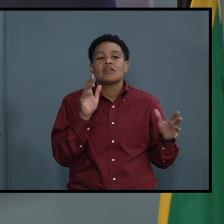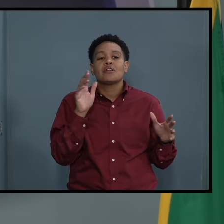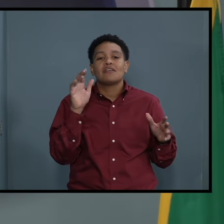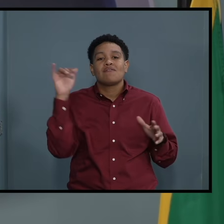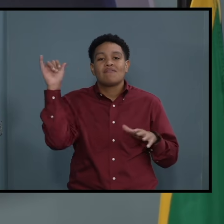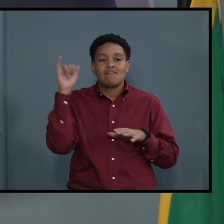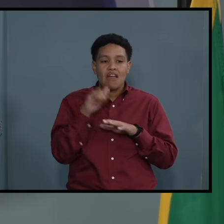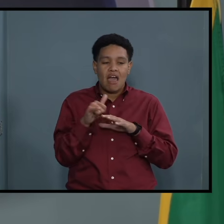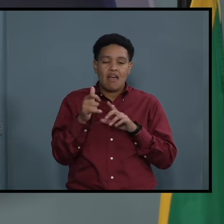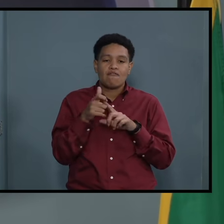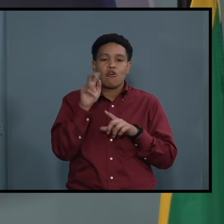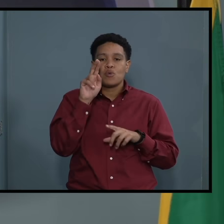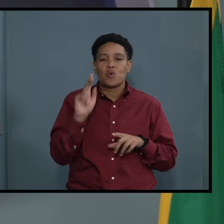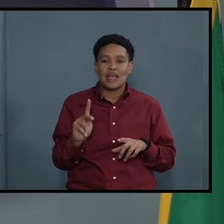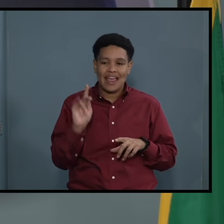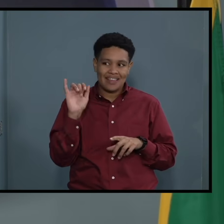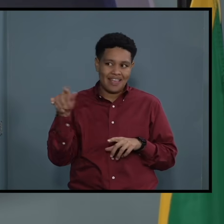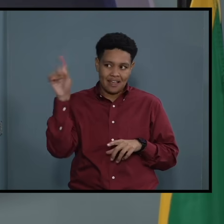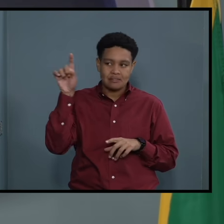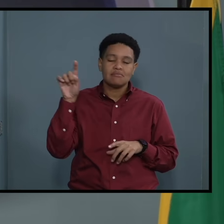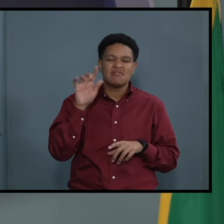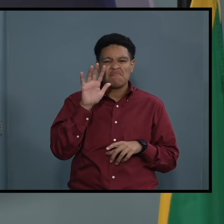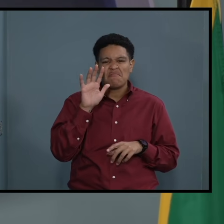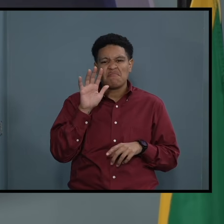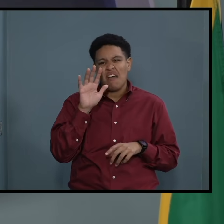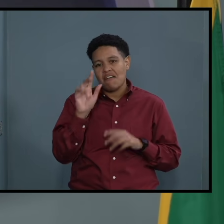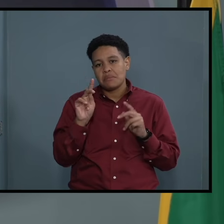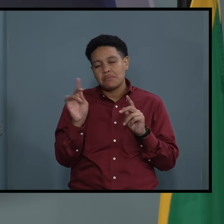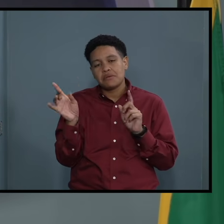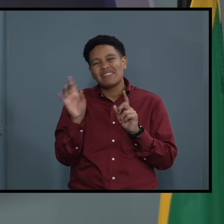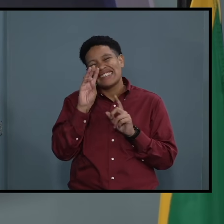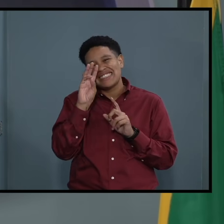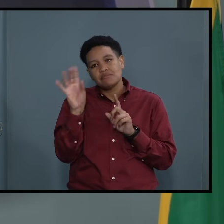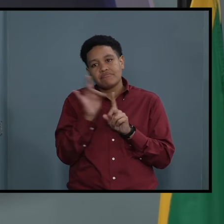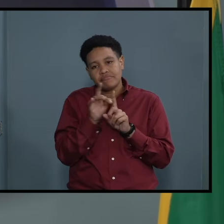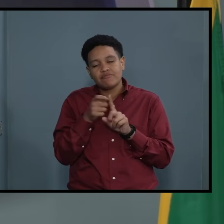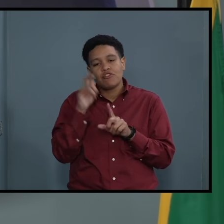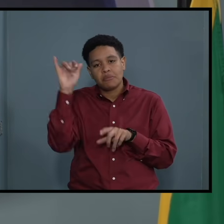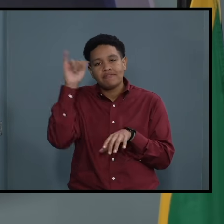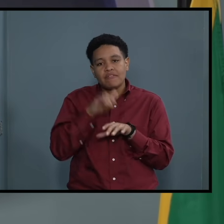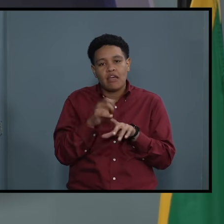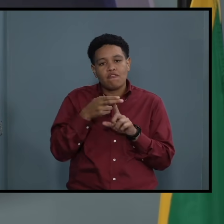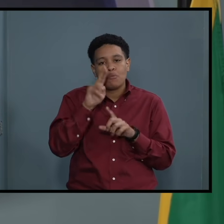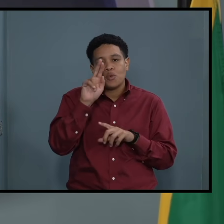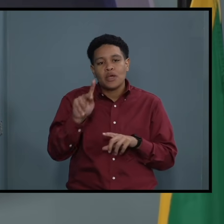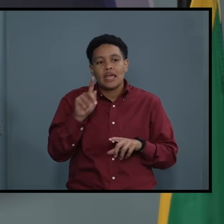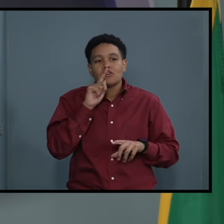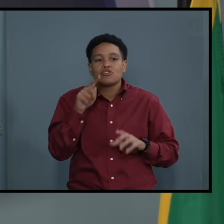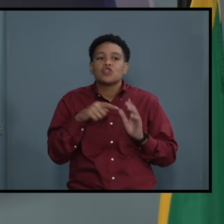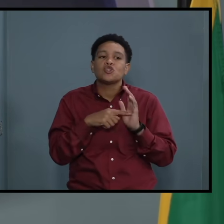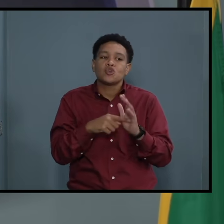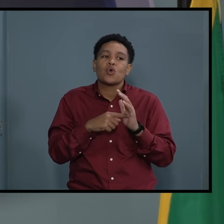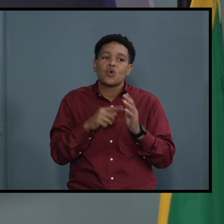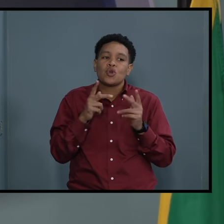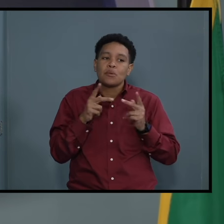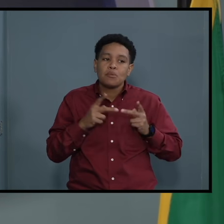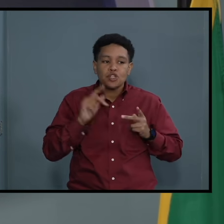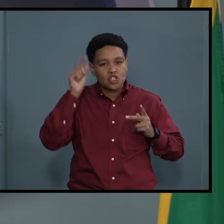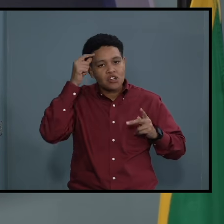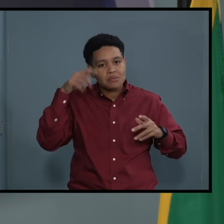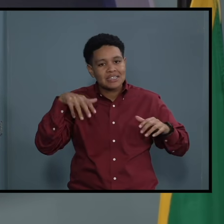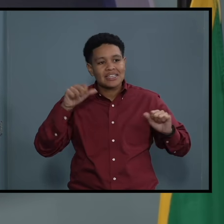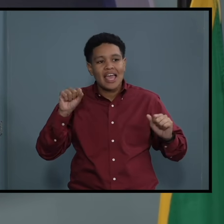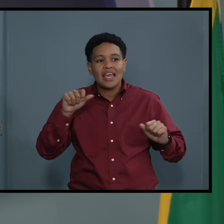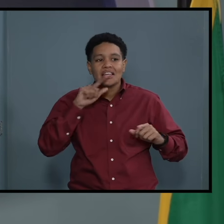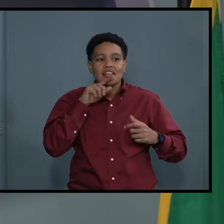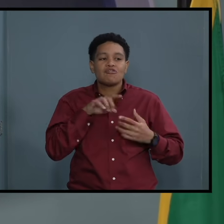flight from the UK. And, you know, Prime Minister and colleagues, it justifies the position that the government has taken